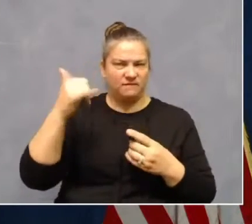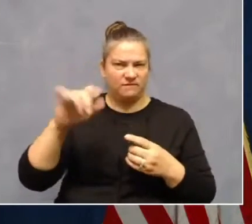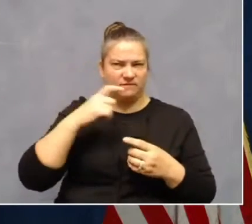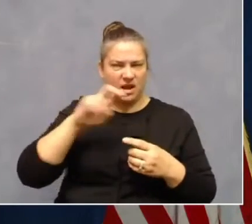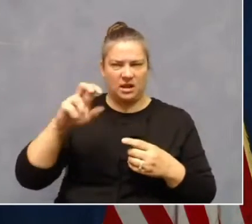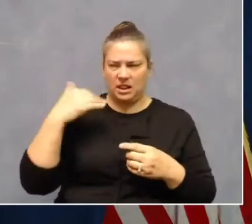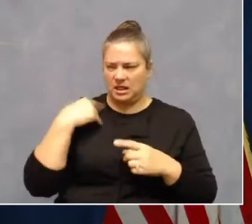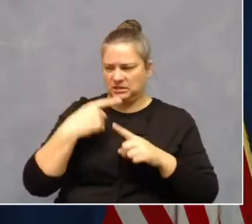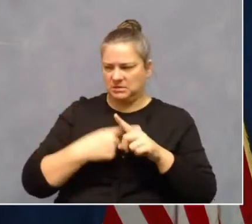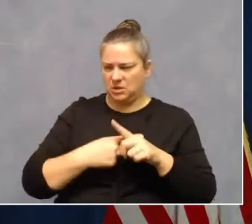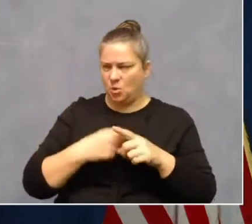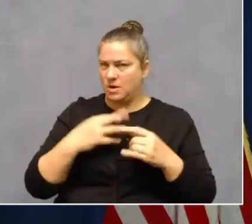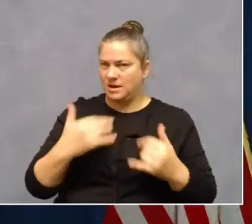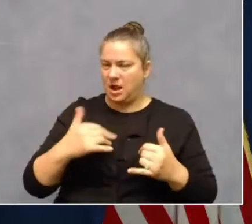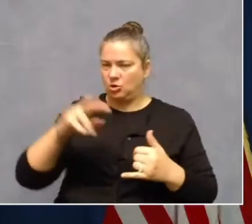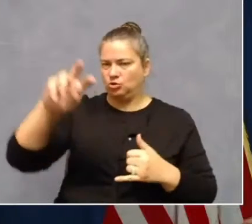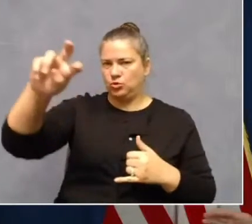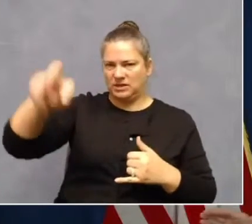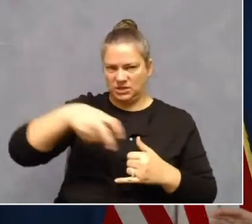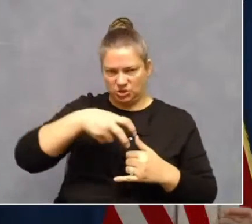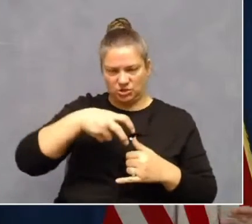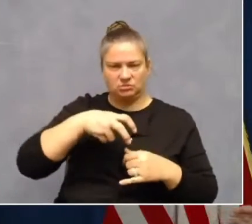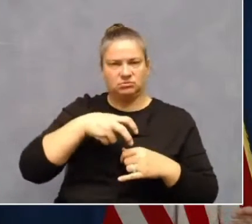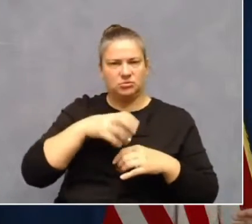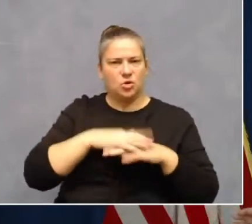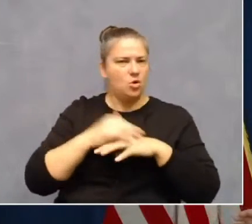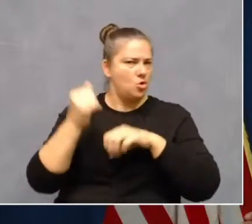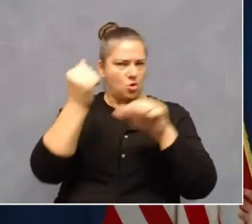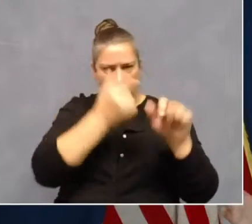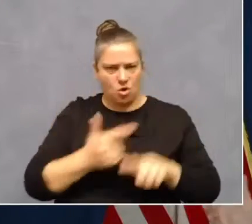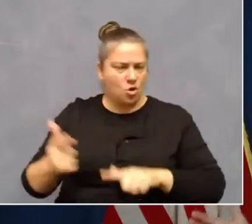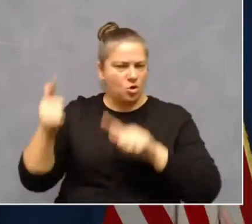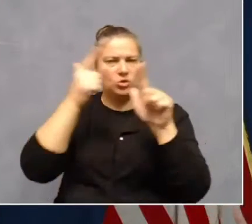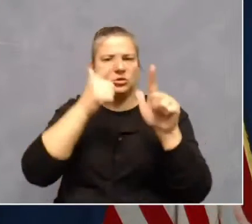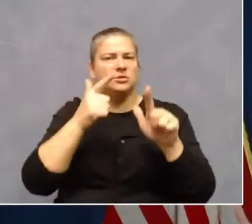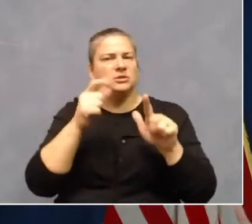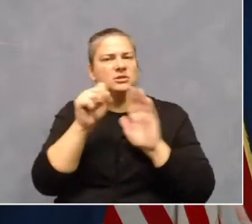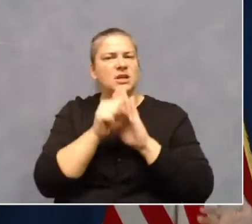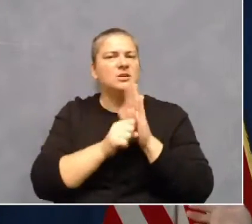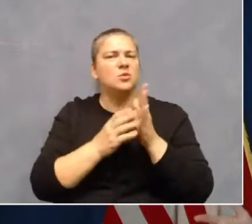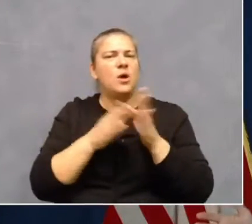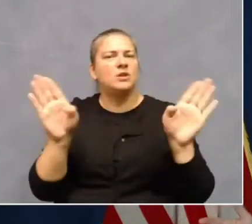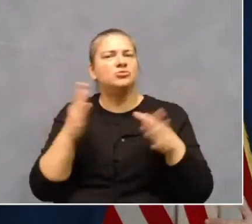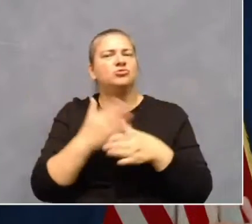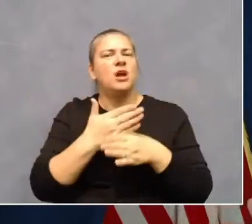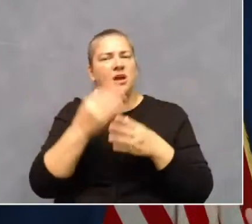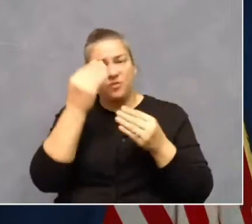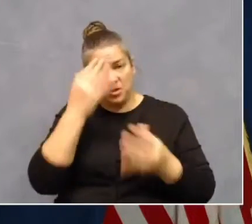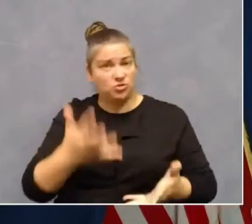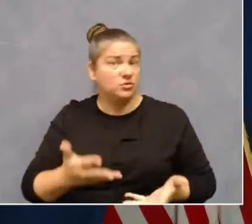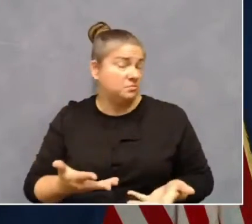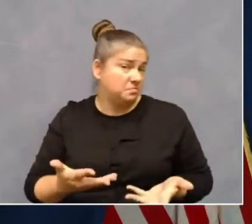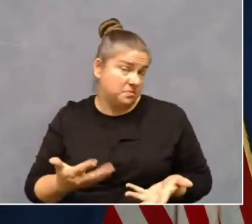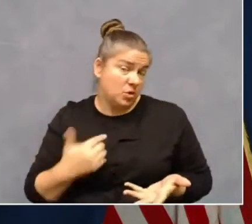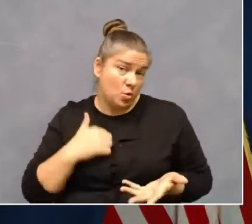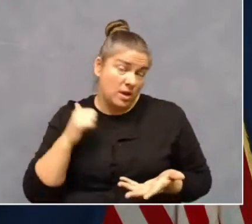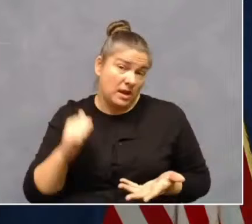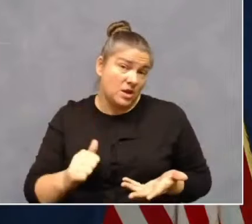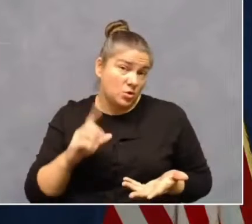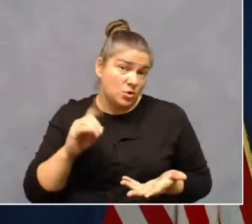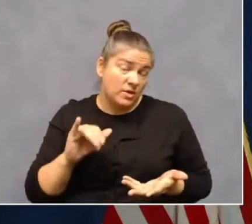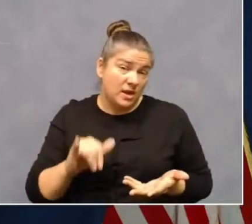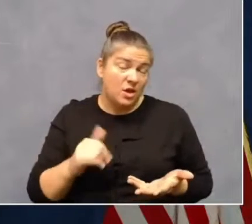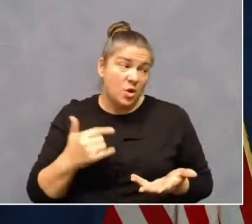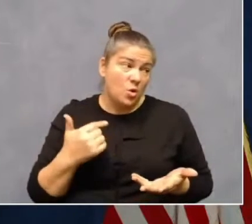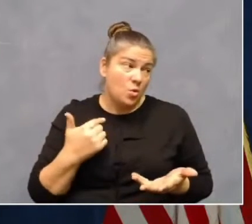right now on the same statewide system, which will allow sharing of information. And it's also a system we can use for anything in the future, or things that we